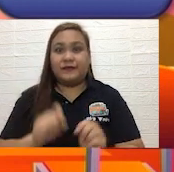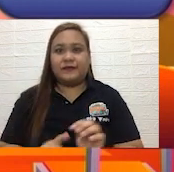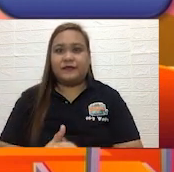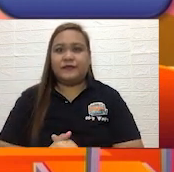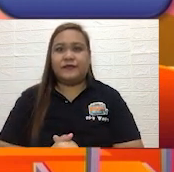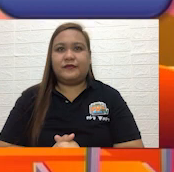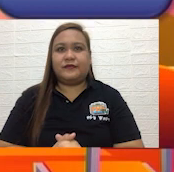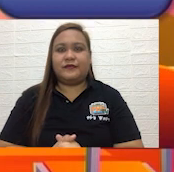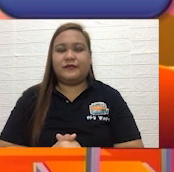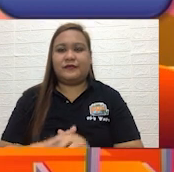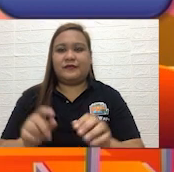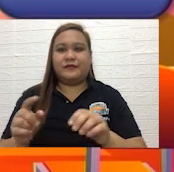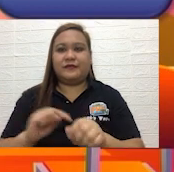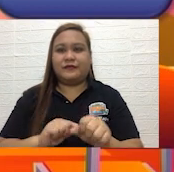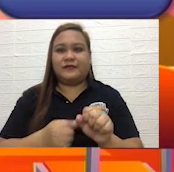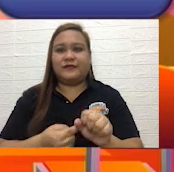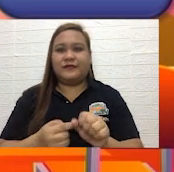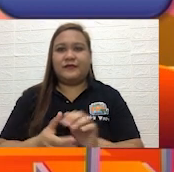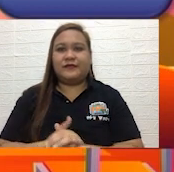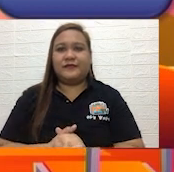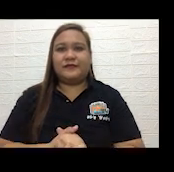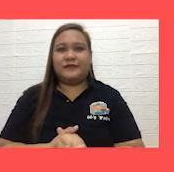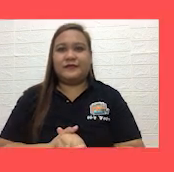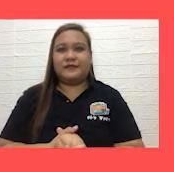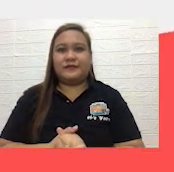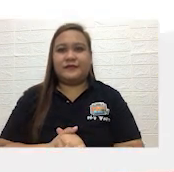ready? Let's start!